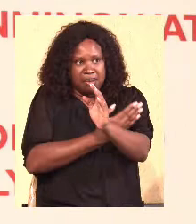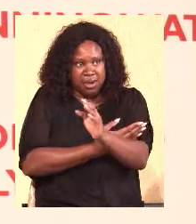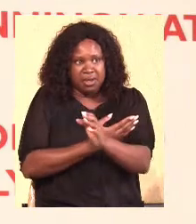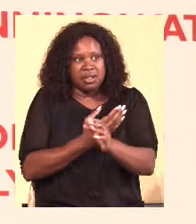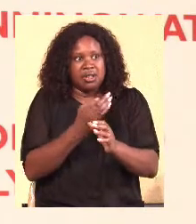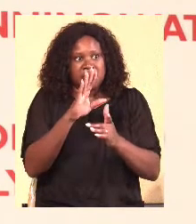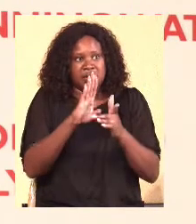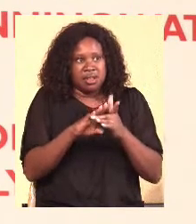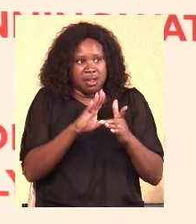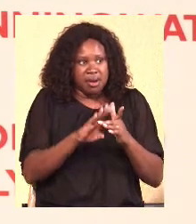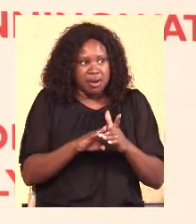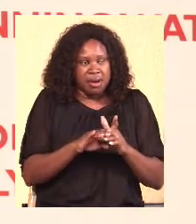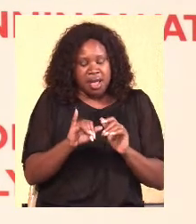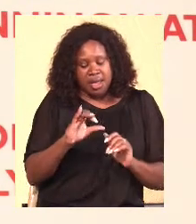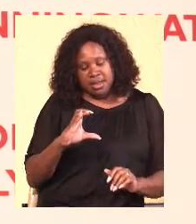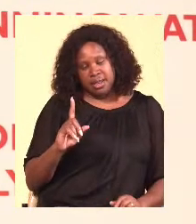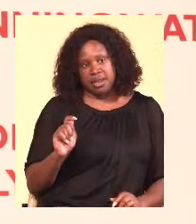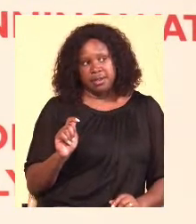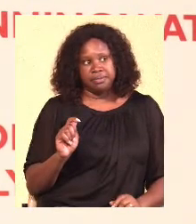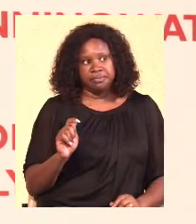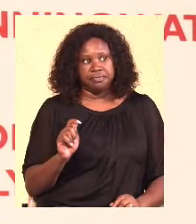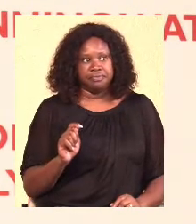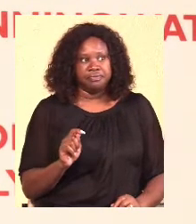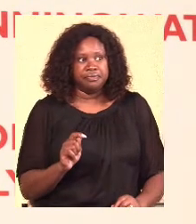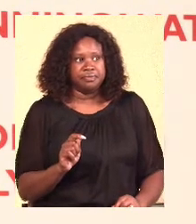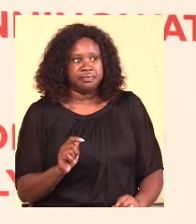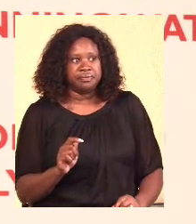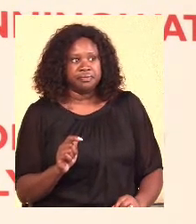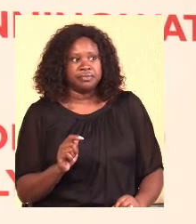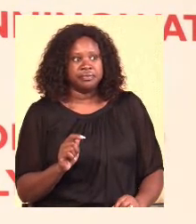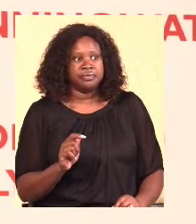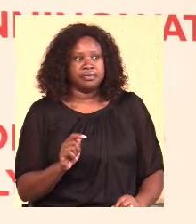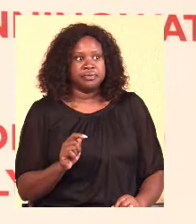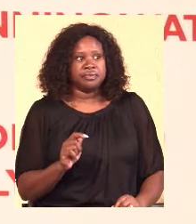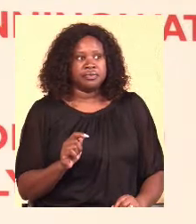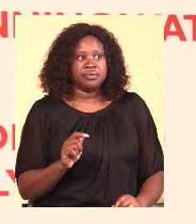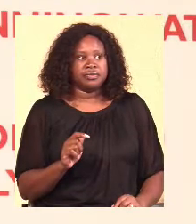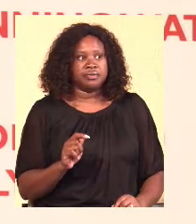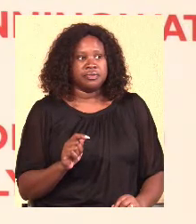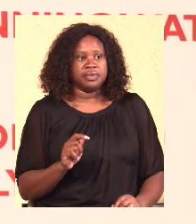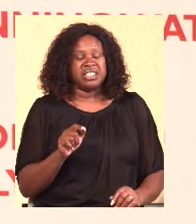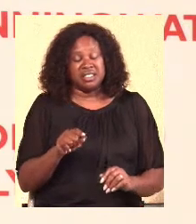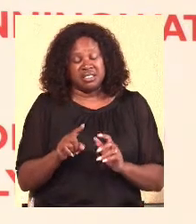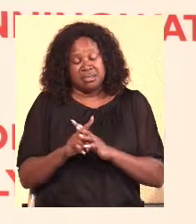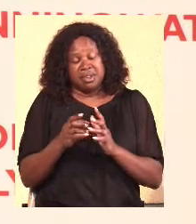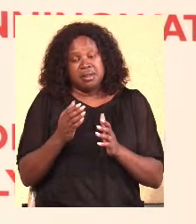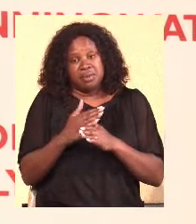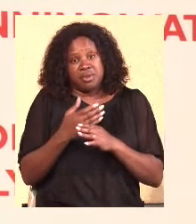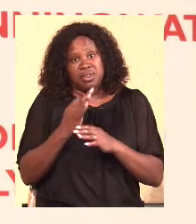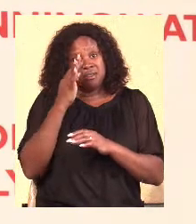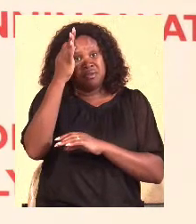to ICT. This is now have to do with so that in future we don't